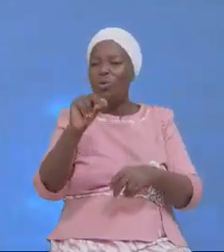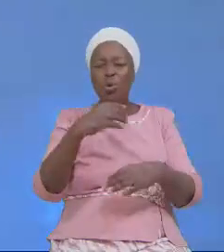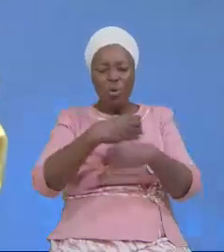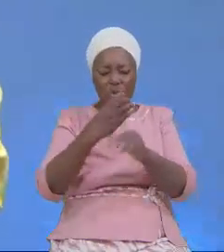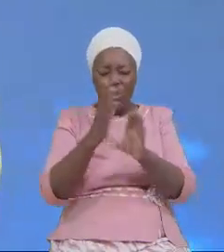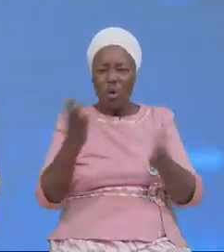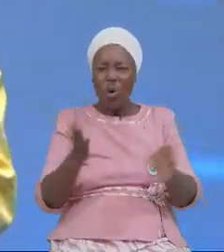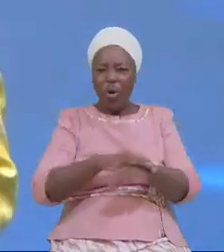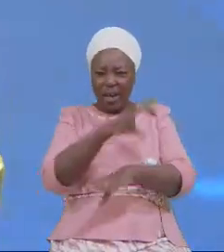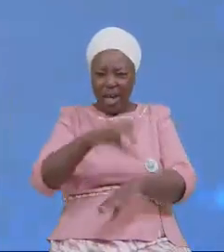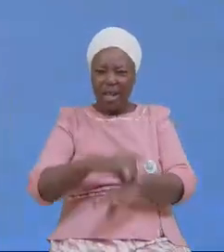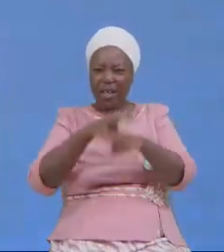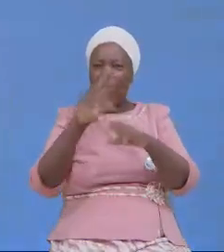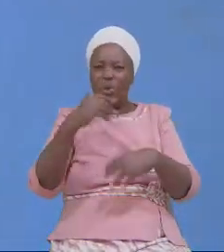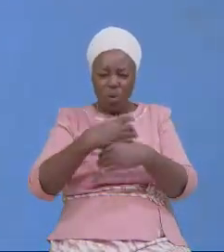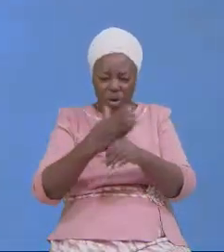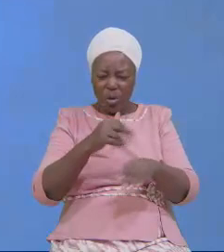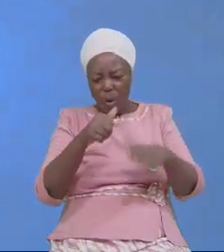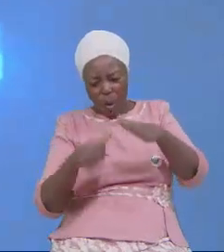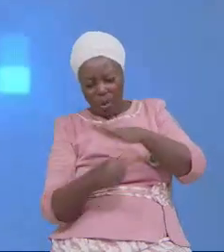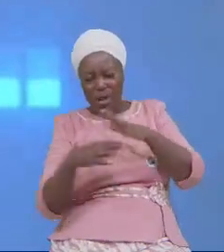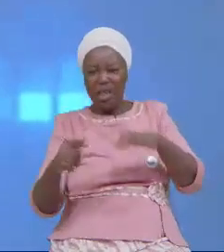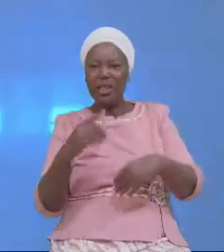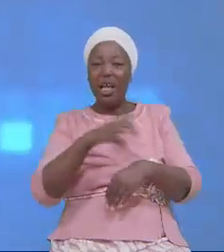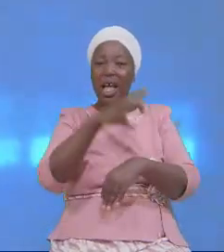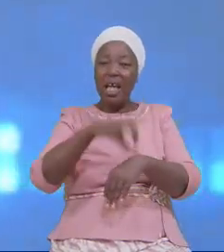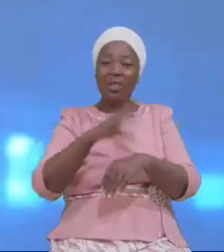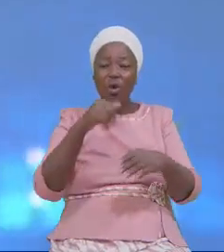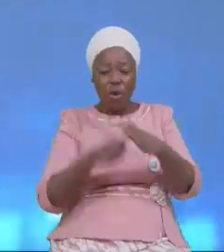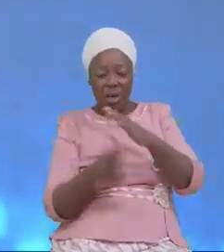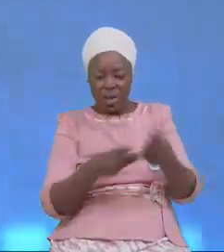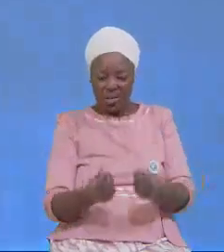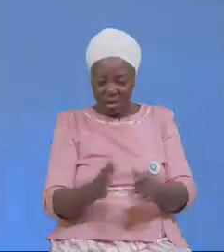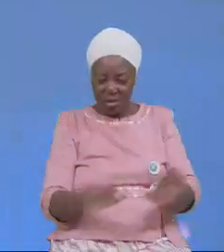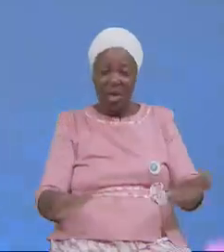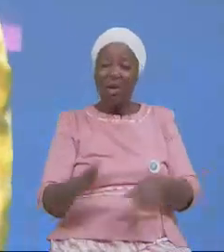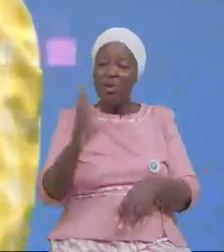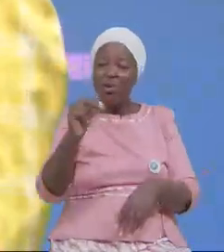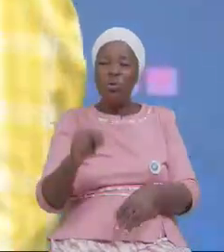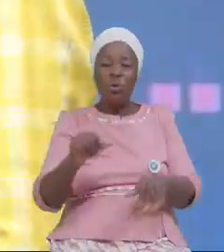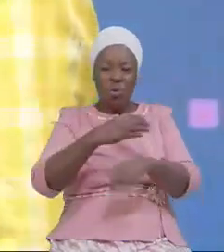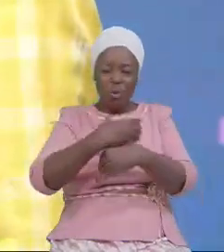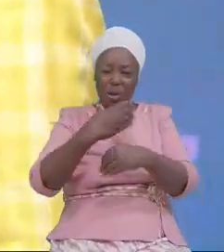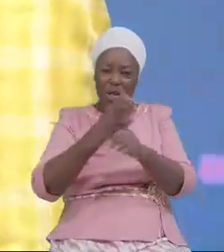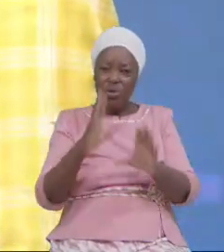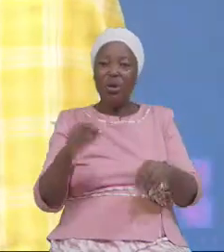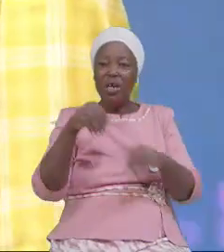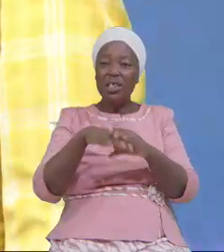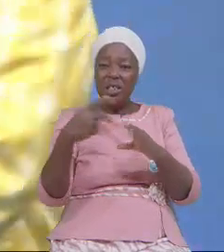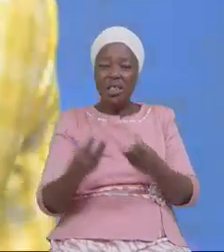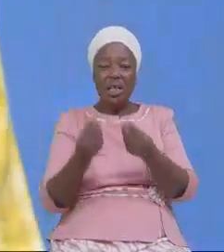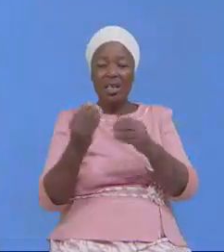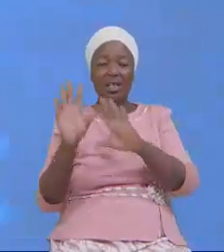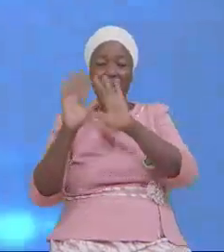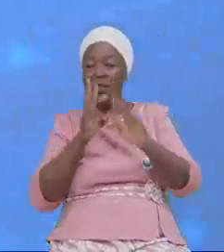no creature under the earth, under the soil, no creature in the sea,